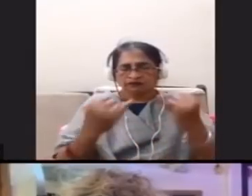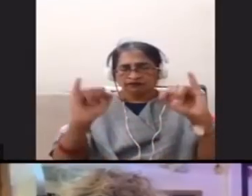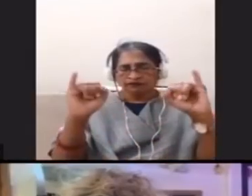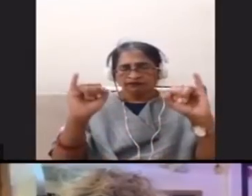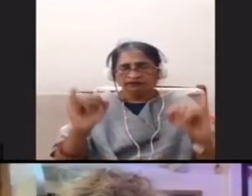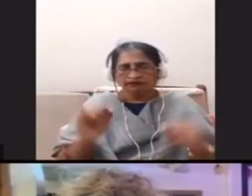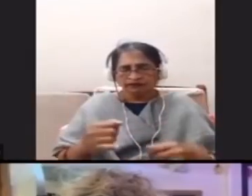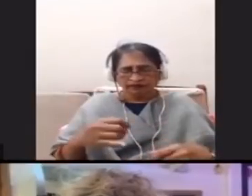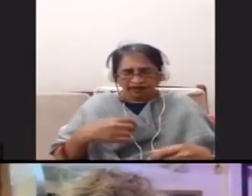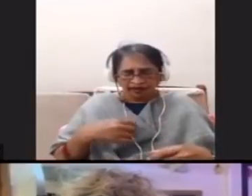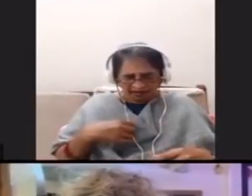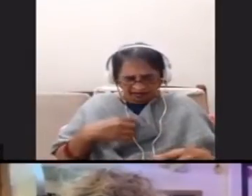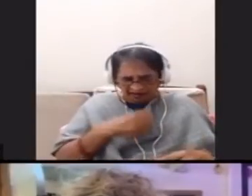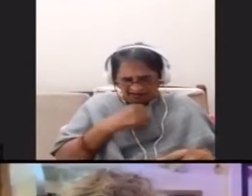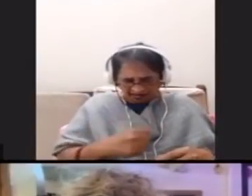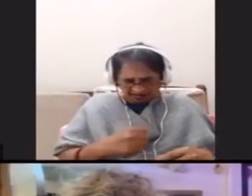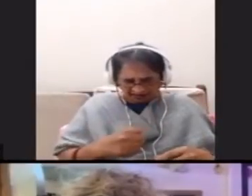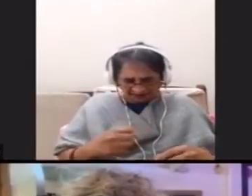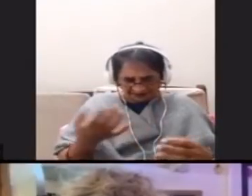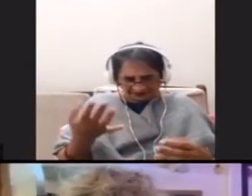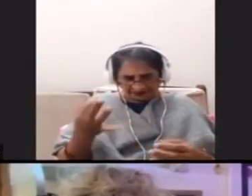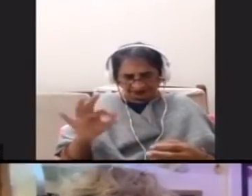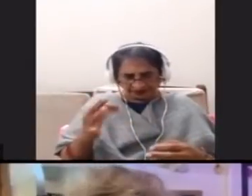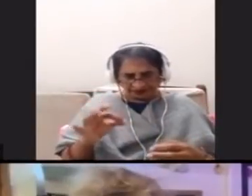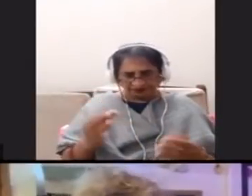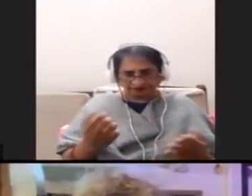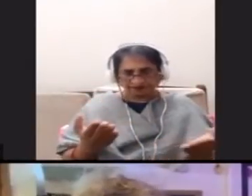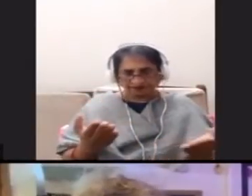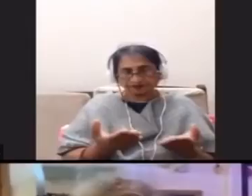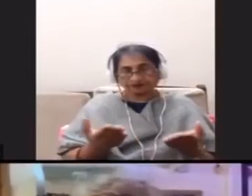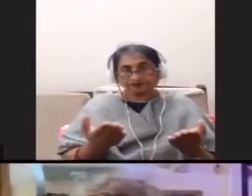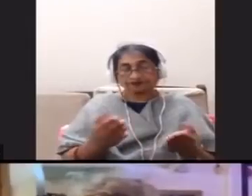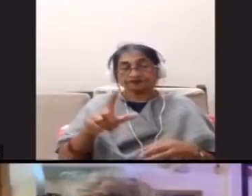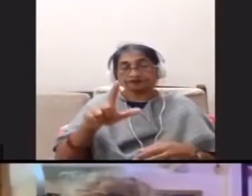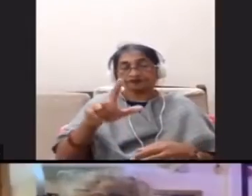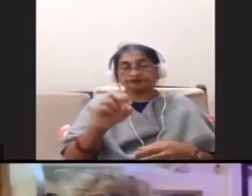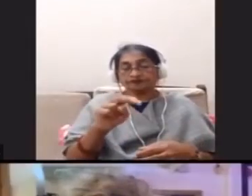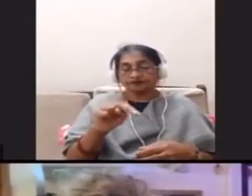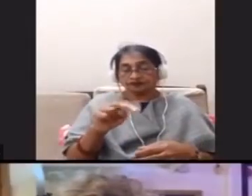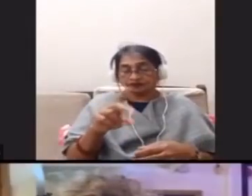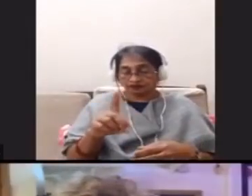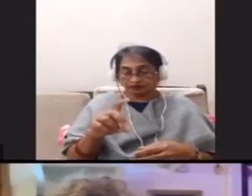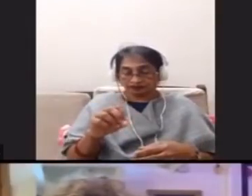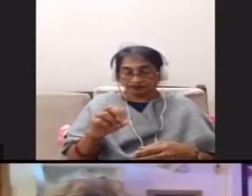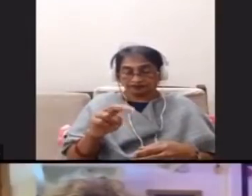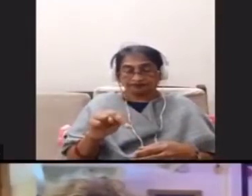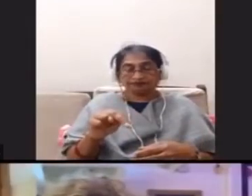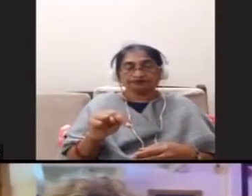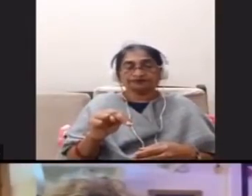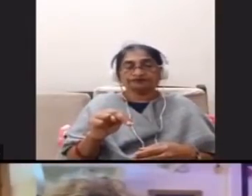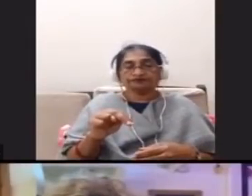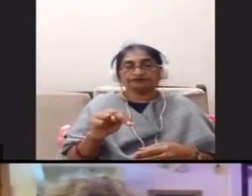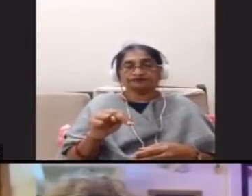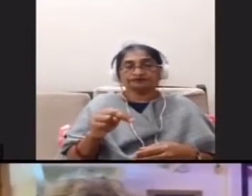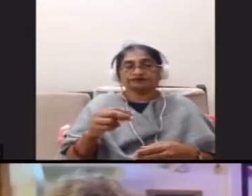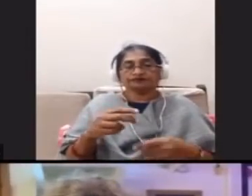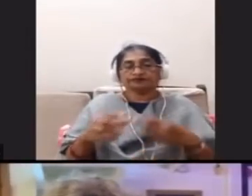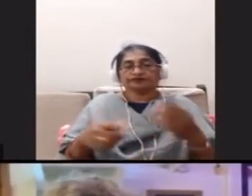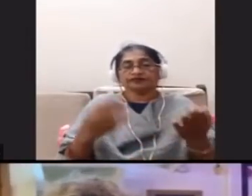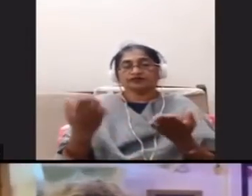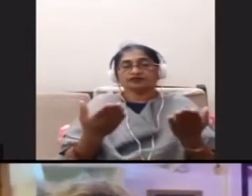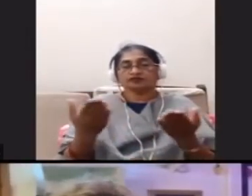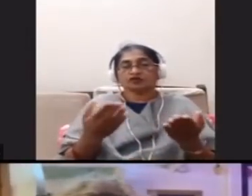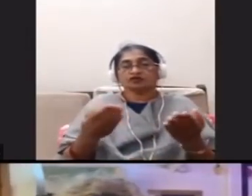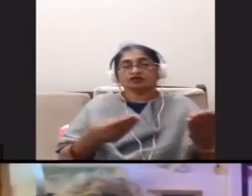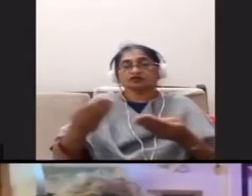At age 19, Alison moved to Shepherd's Bush, London. It was here that she learned to live. She went shopping, clubbing, and even